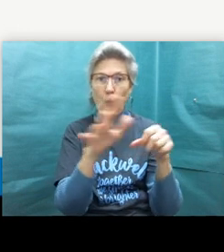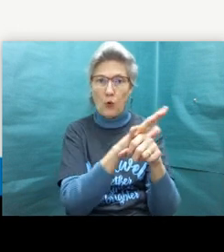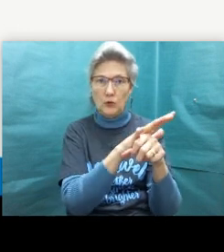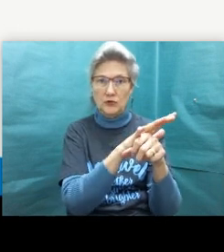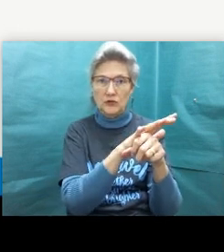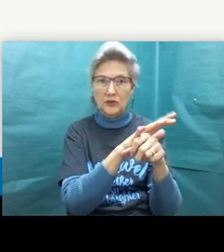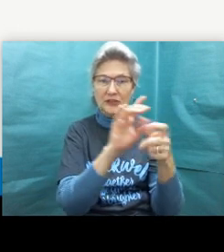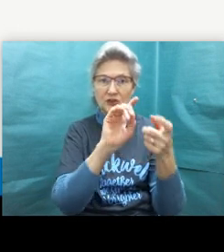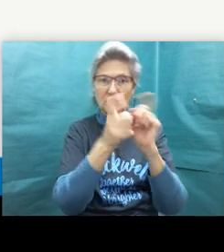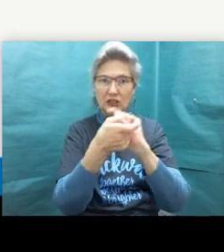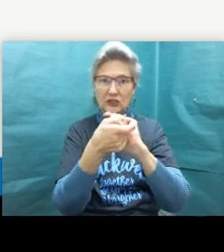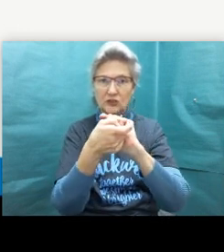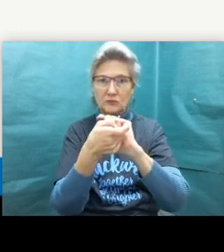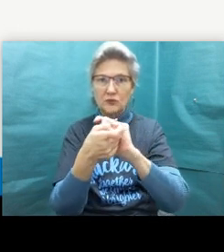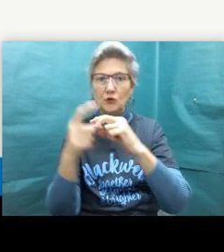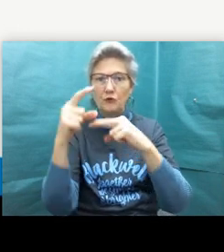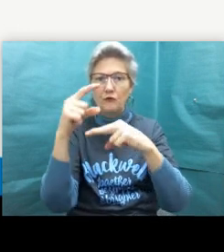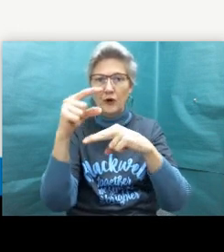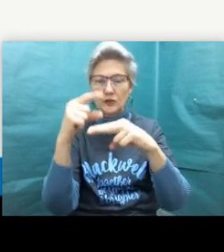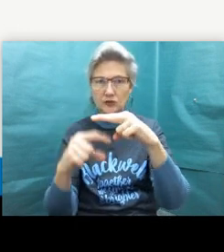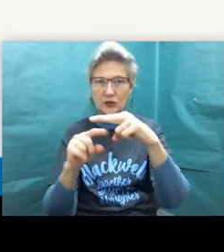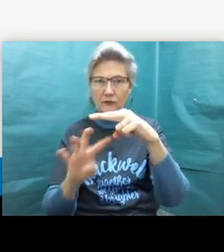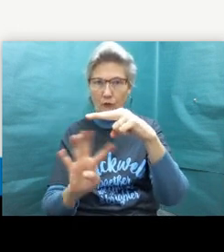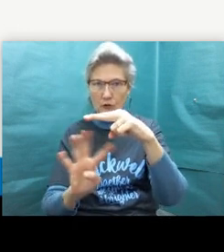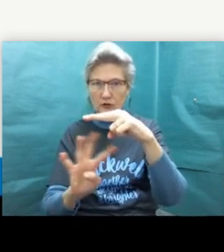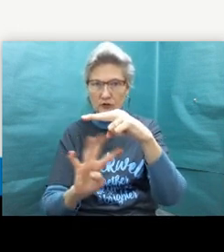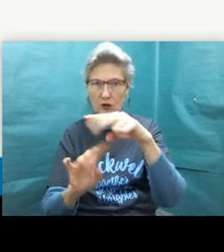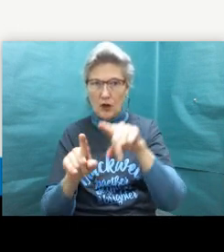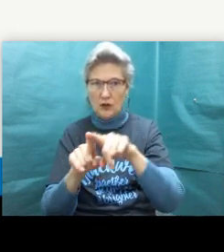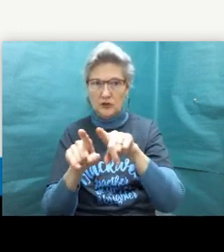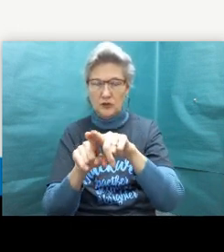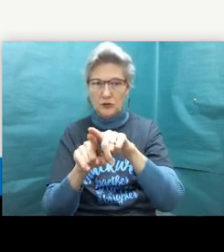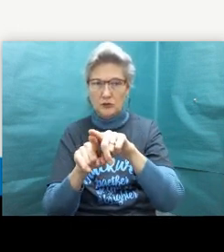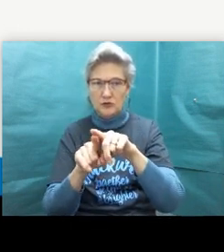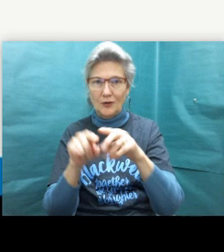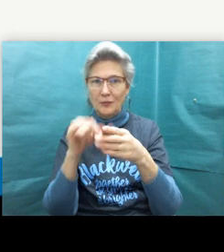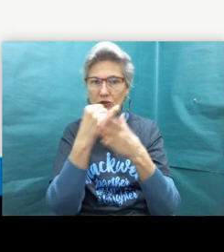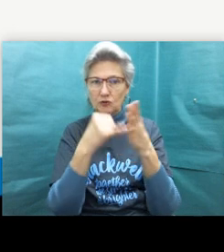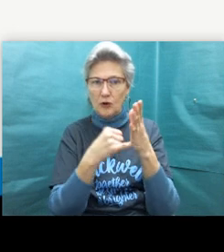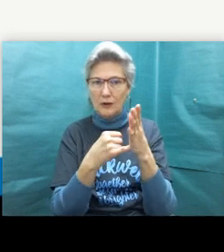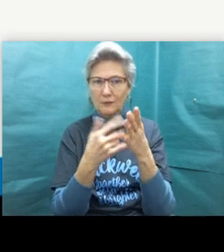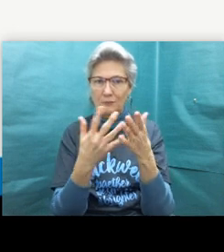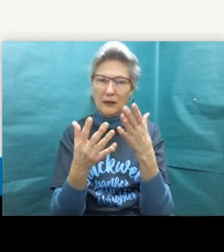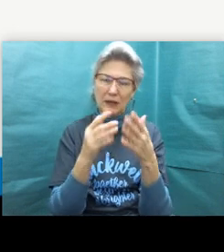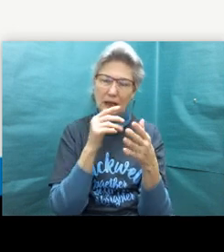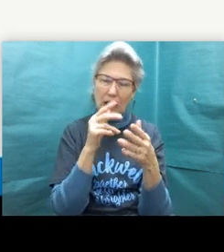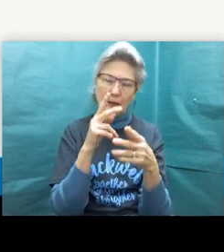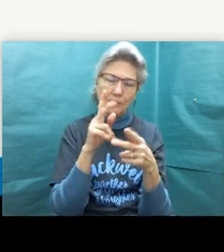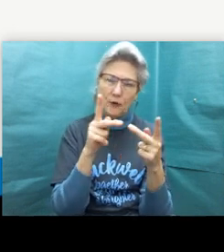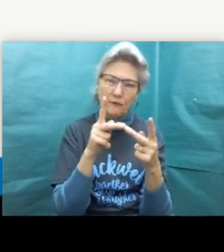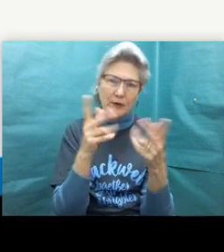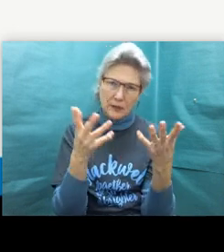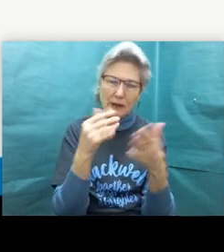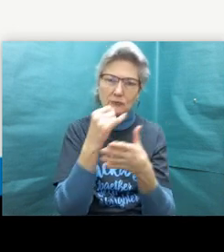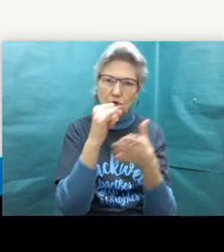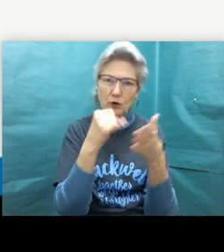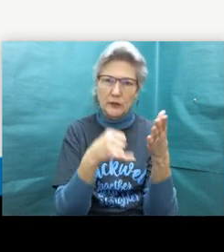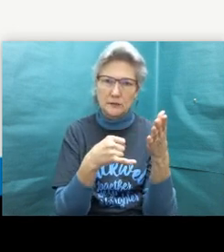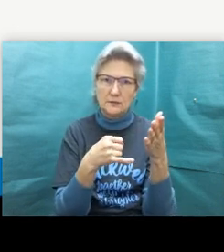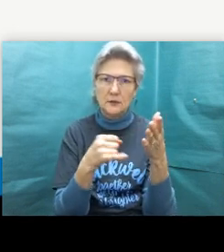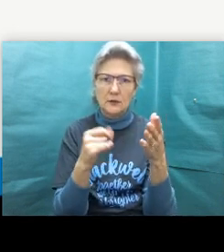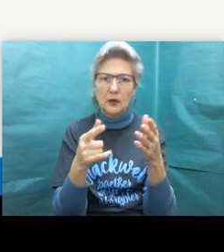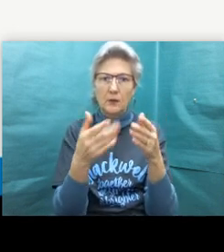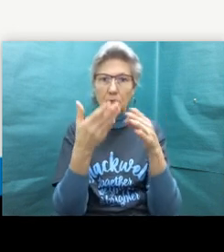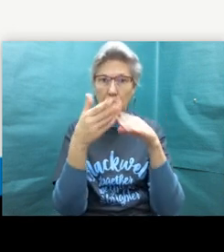and we're going to break those into fourths as well. So I'm going to just draw it. So it might not be perfect because I'm drawing it, but